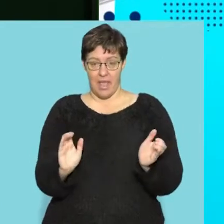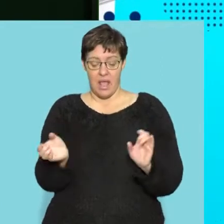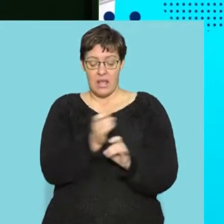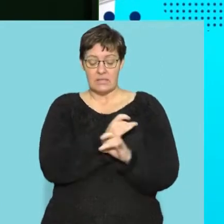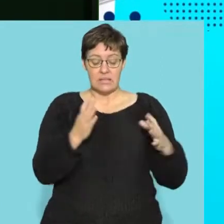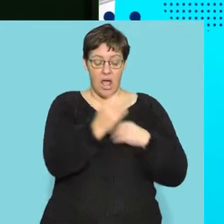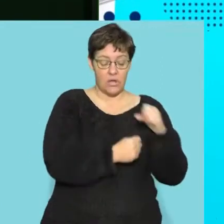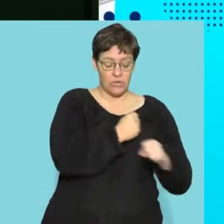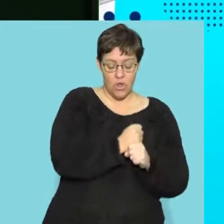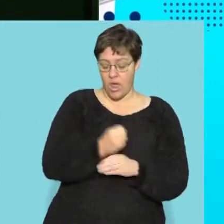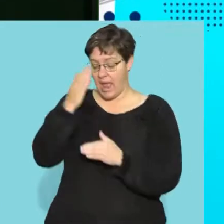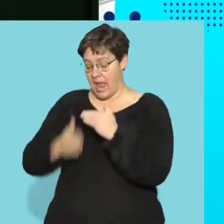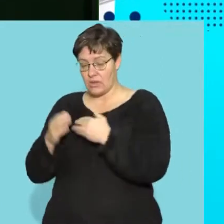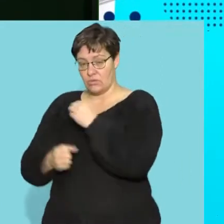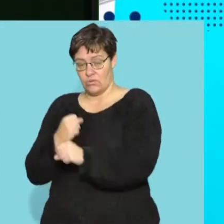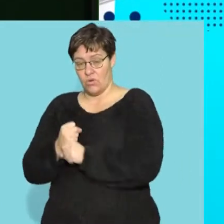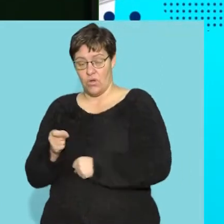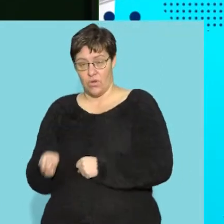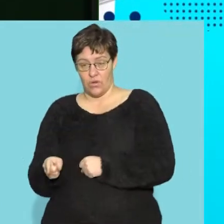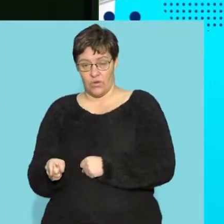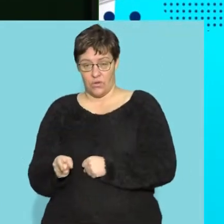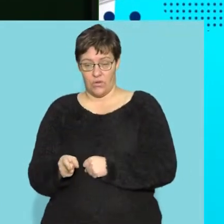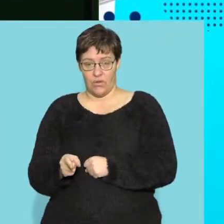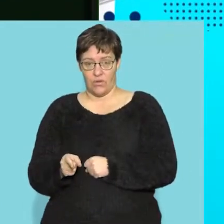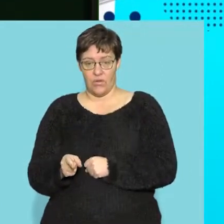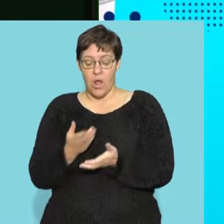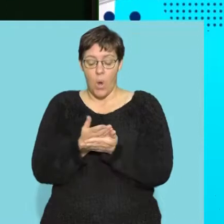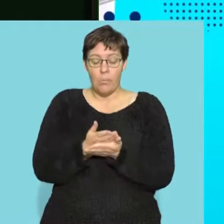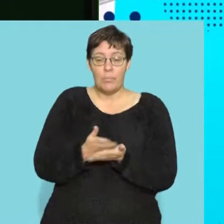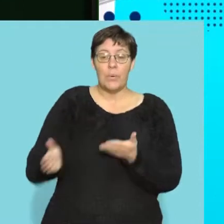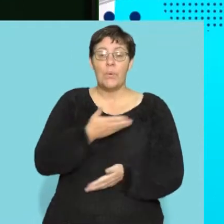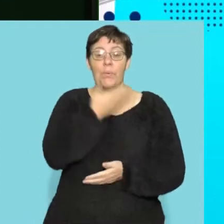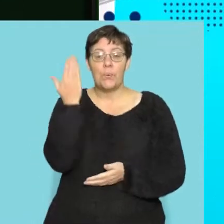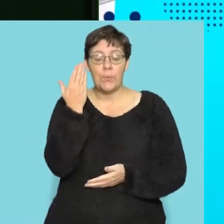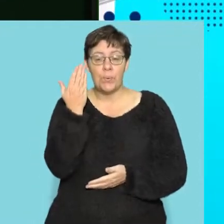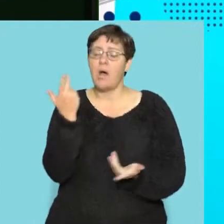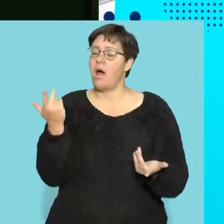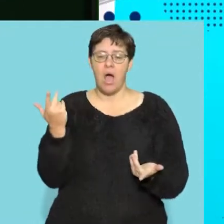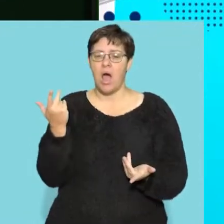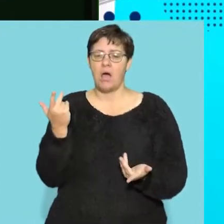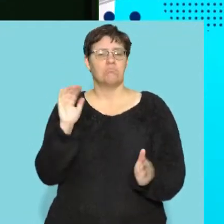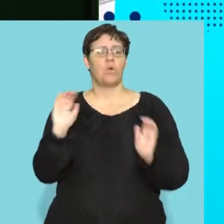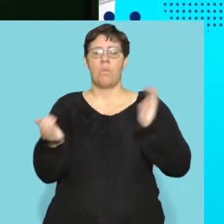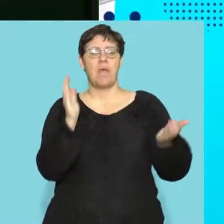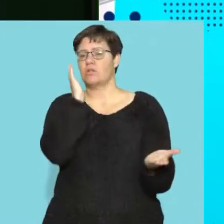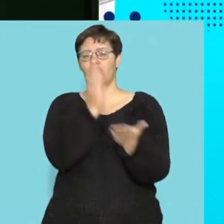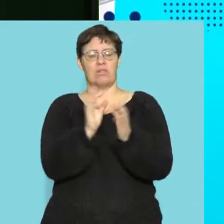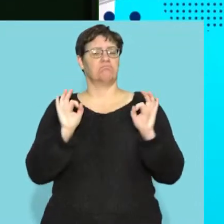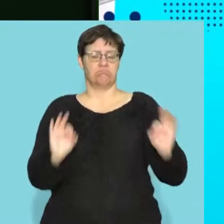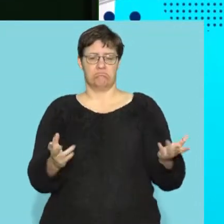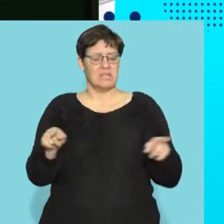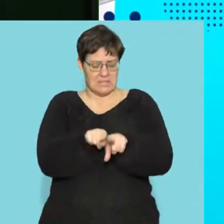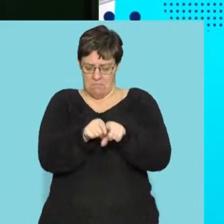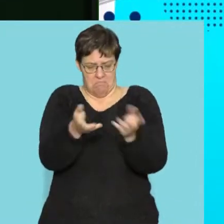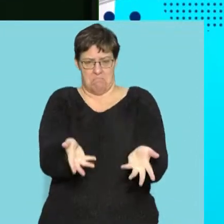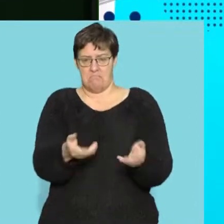of the year and the end of the year, if there was no disposal, then it's a straightforward comparison, like we've